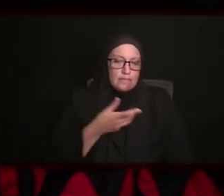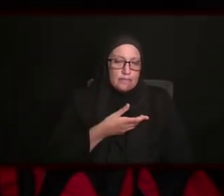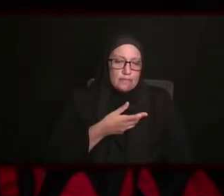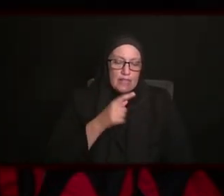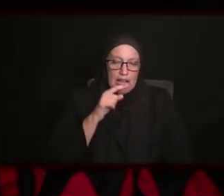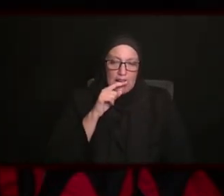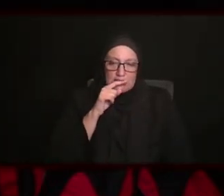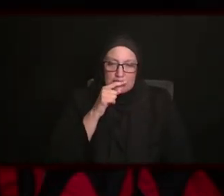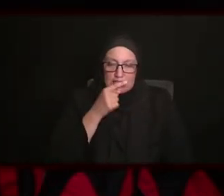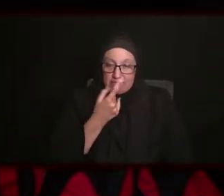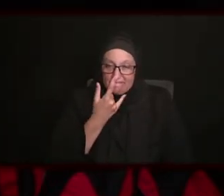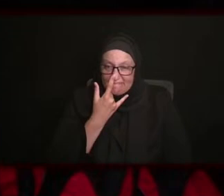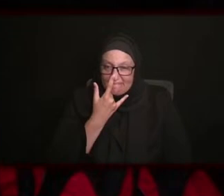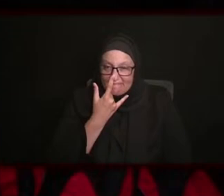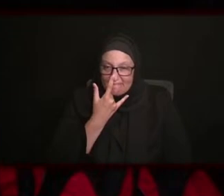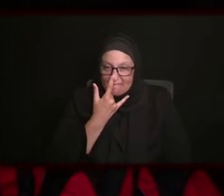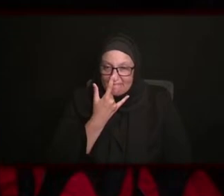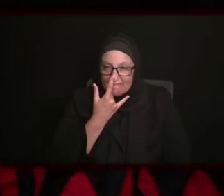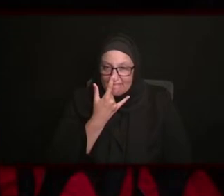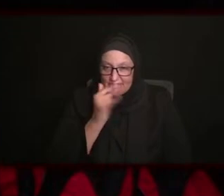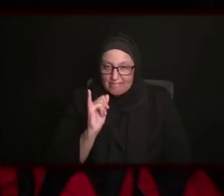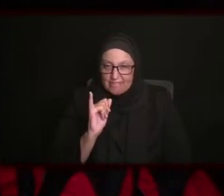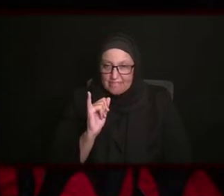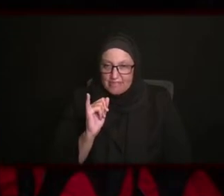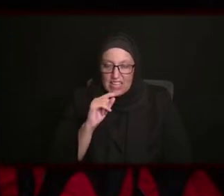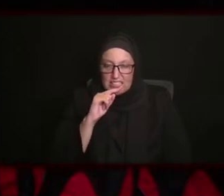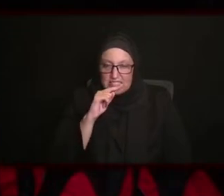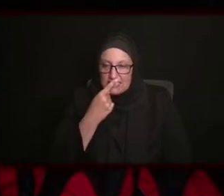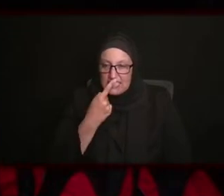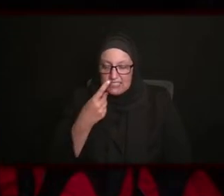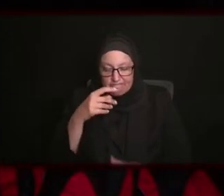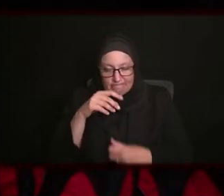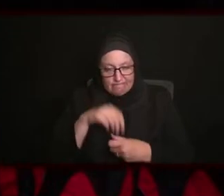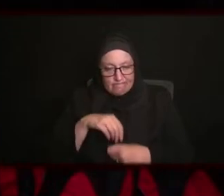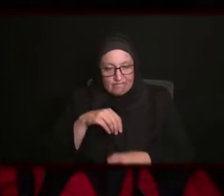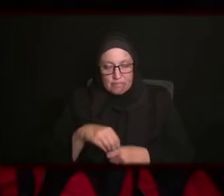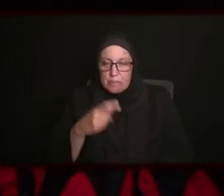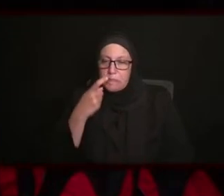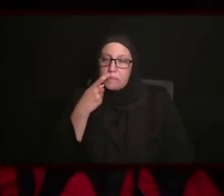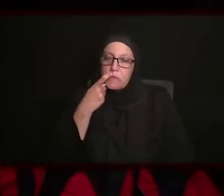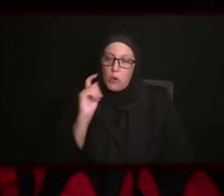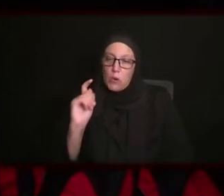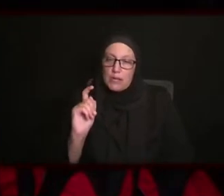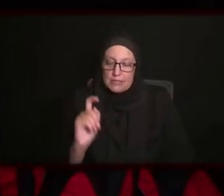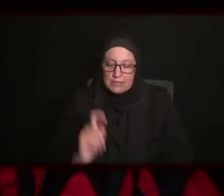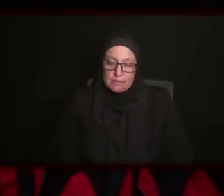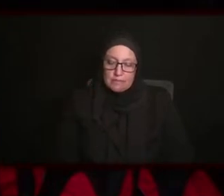the dates were laced with poison.